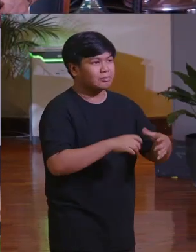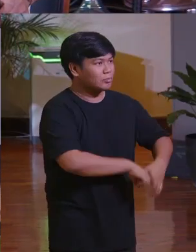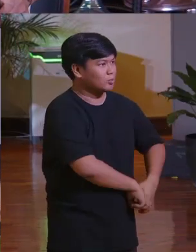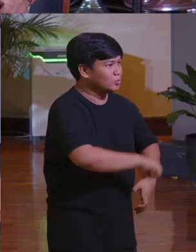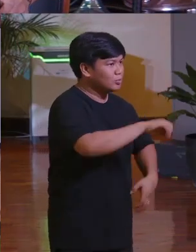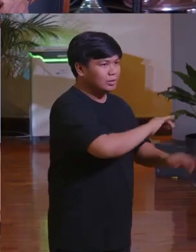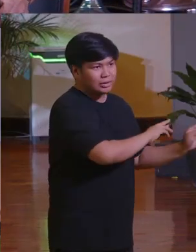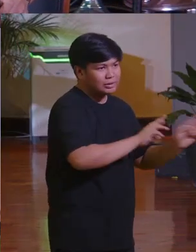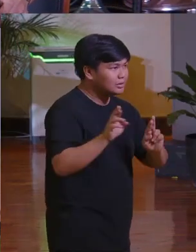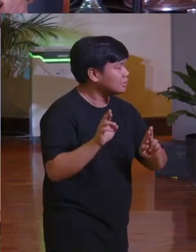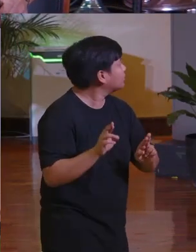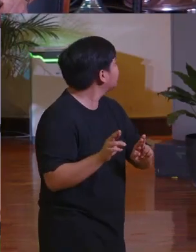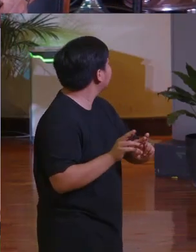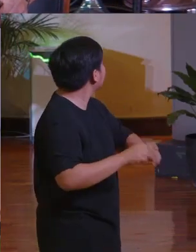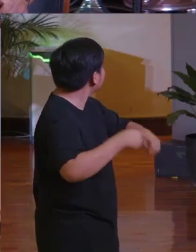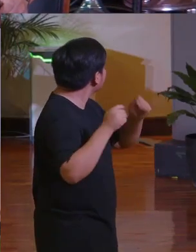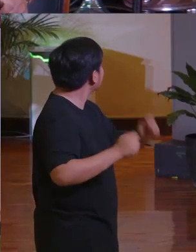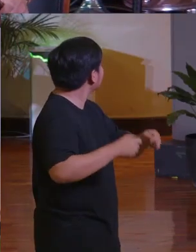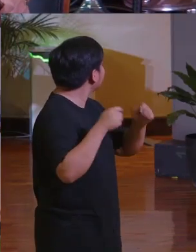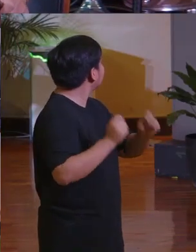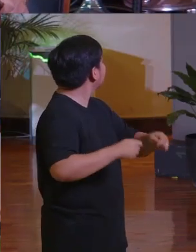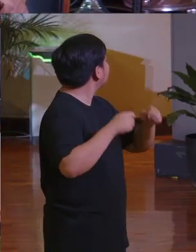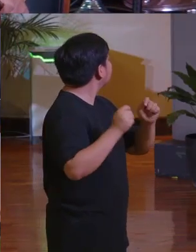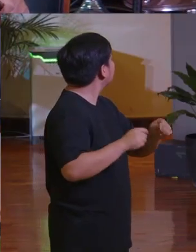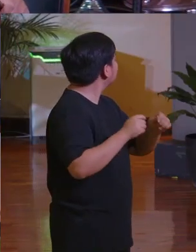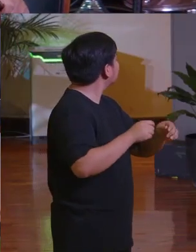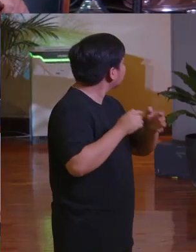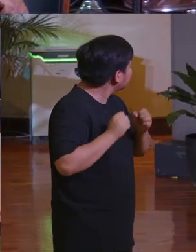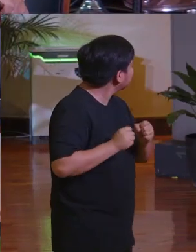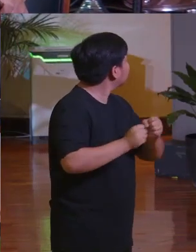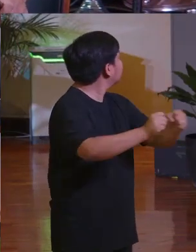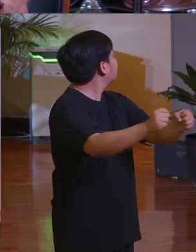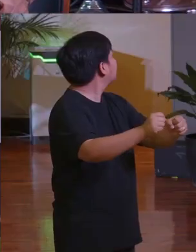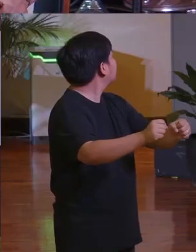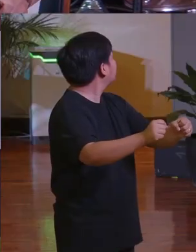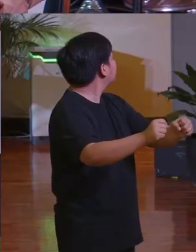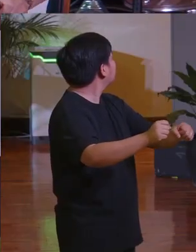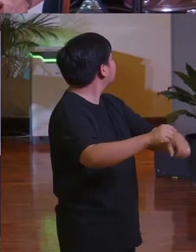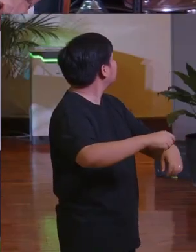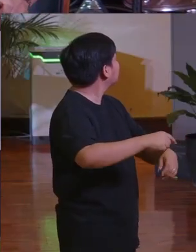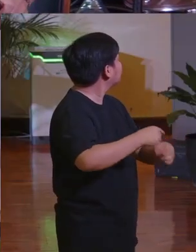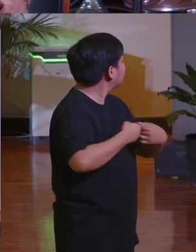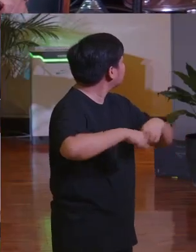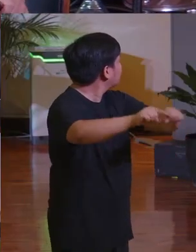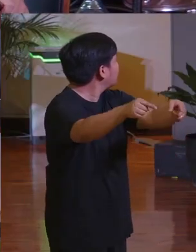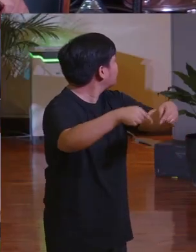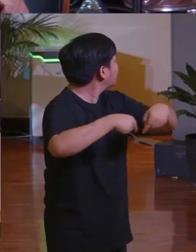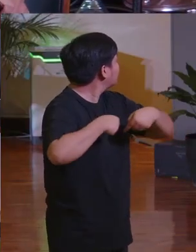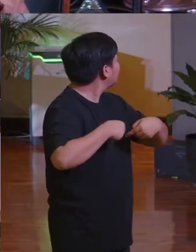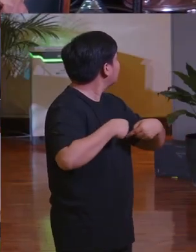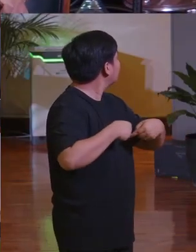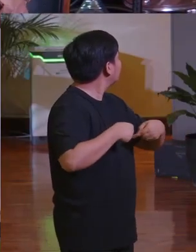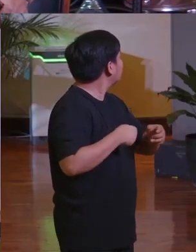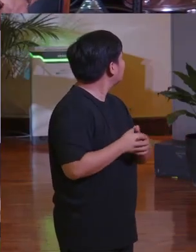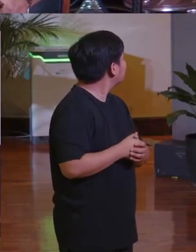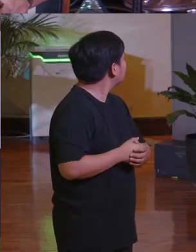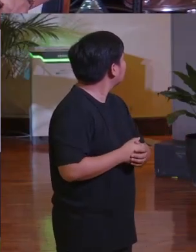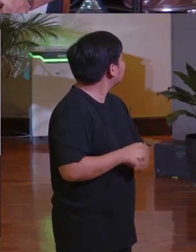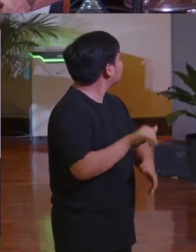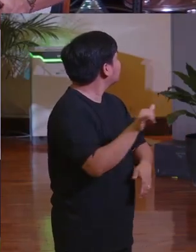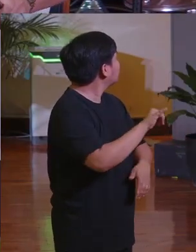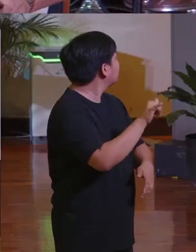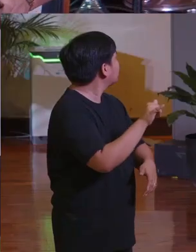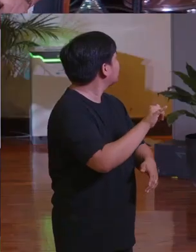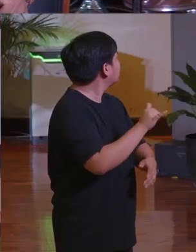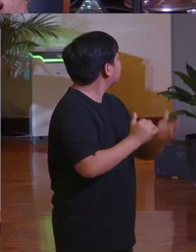brandished. The chariots race madly through the streets. They rush to and fro through the squares. They